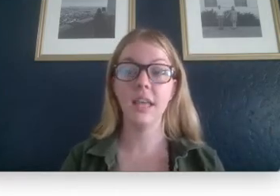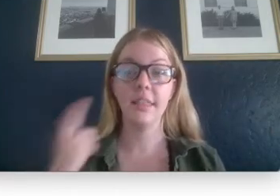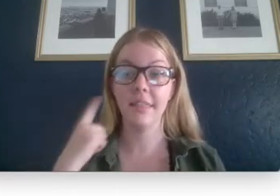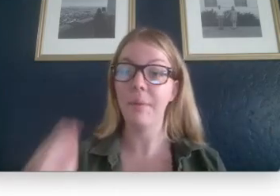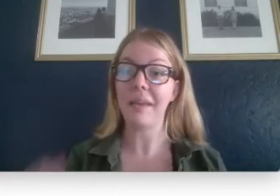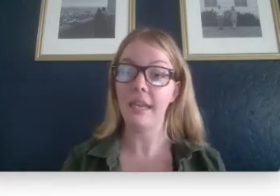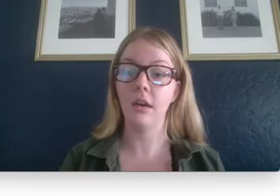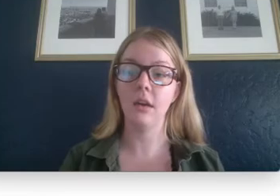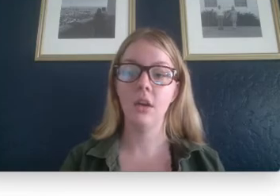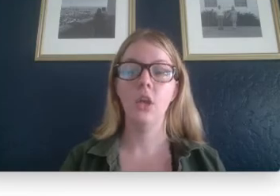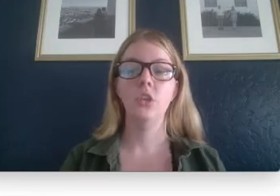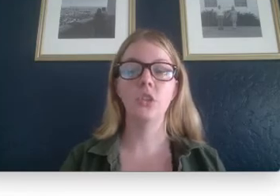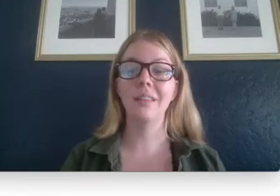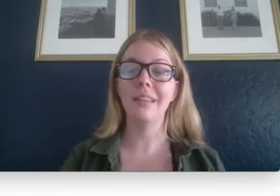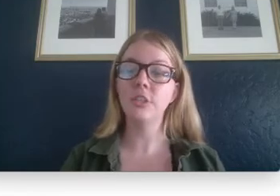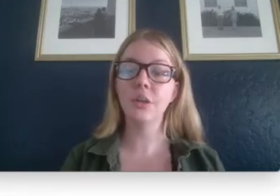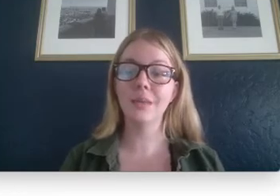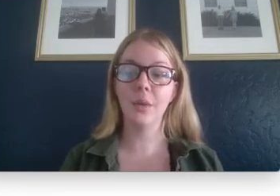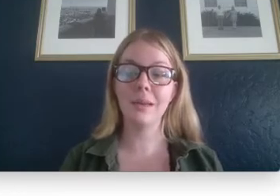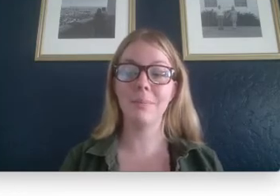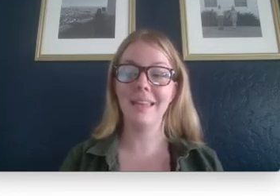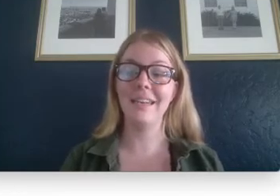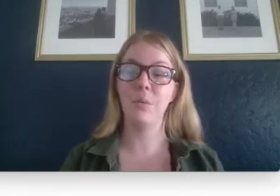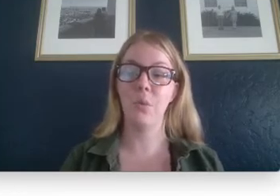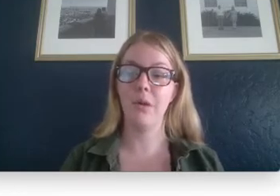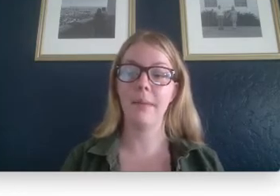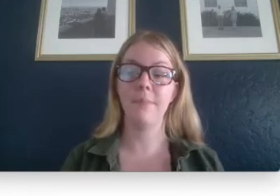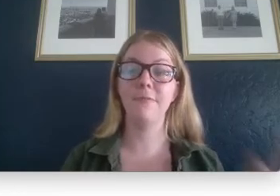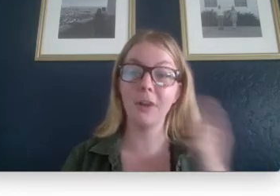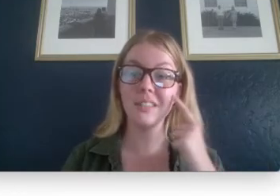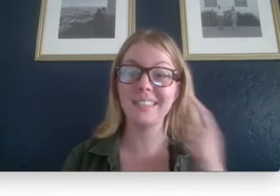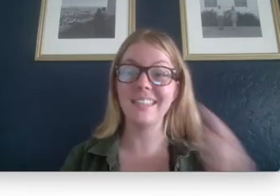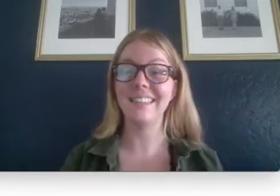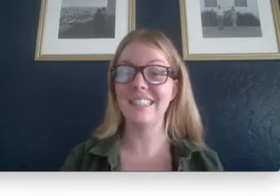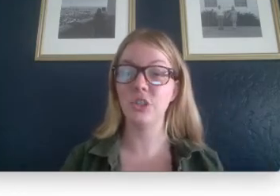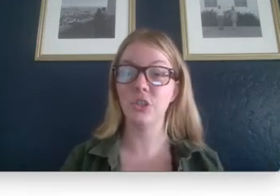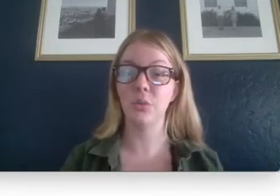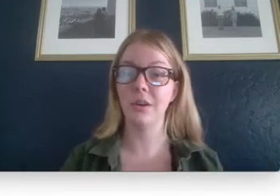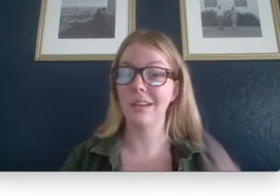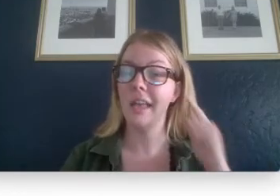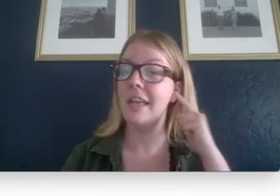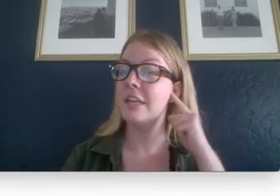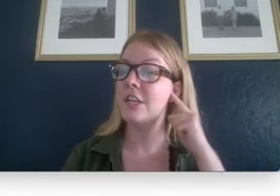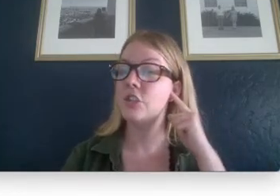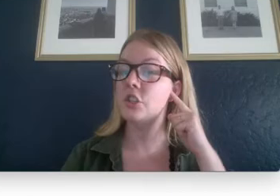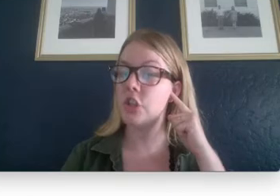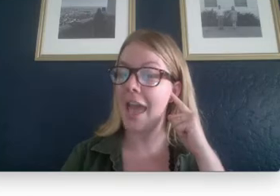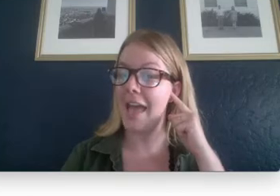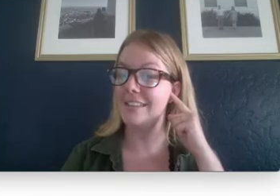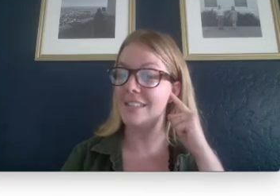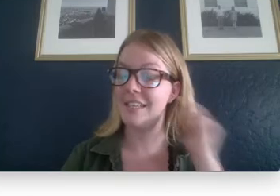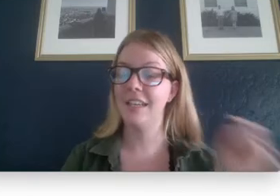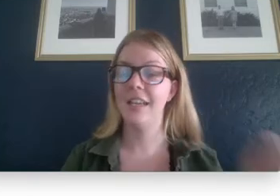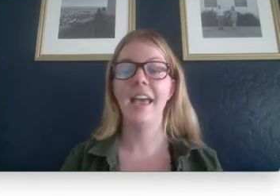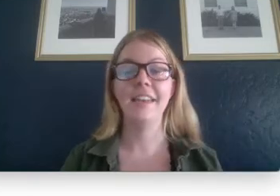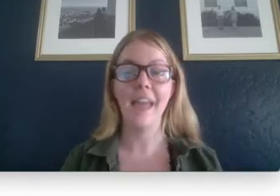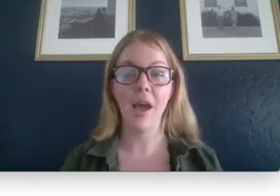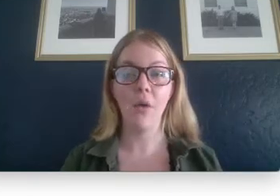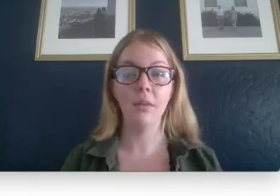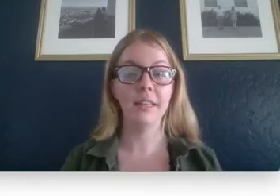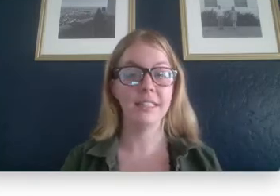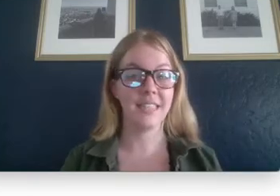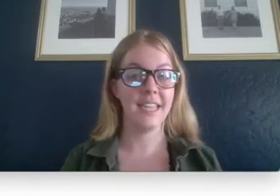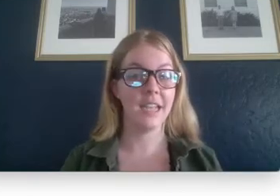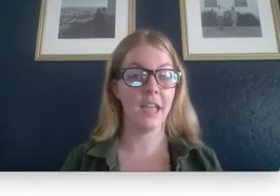words that we hear. So let's start with a quick blending warm-up. First, listen to the word chat.